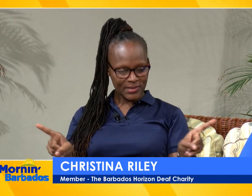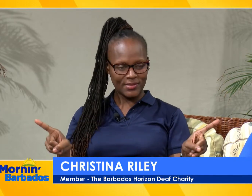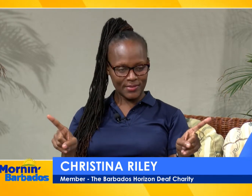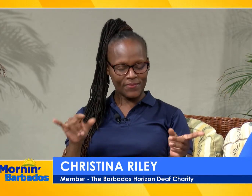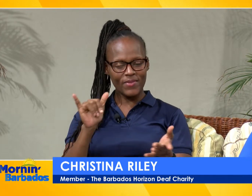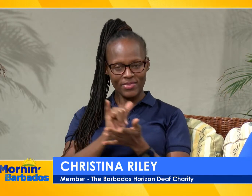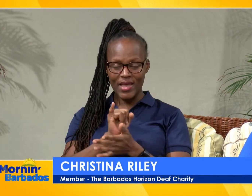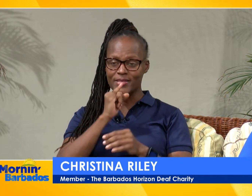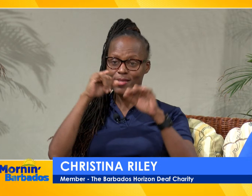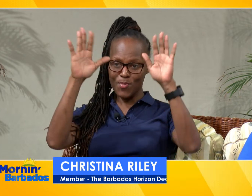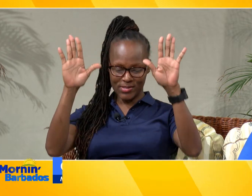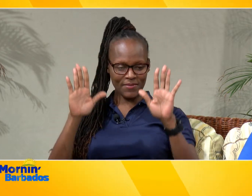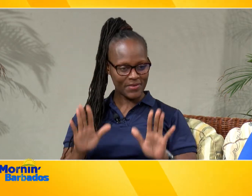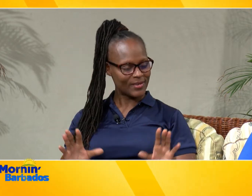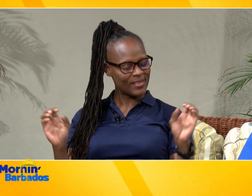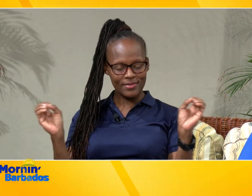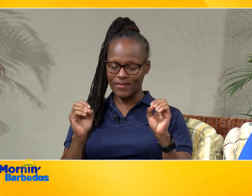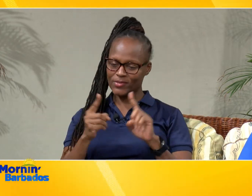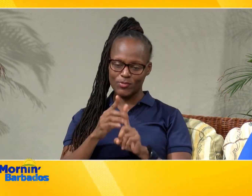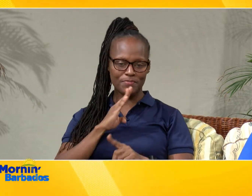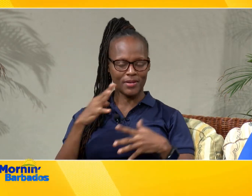we want to help the deaf to improve.